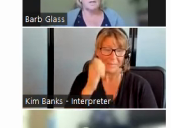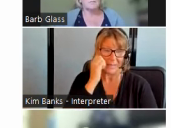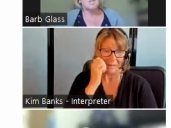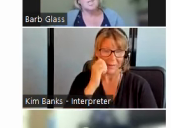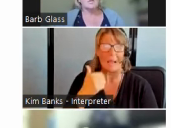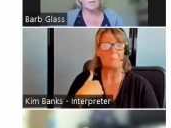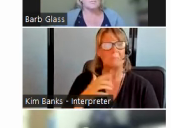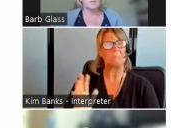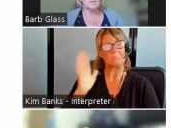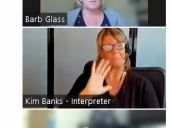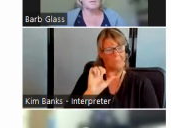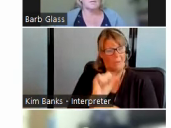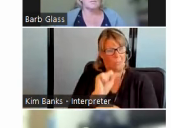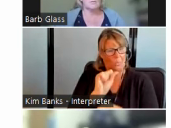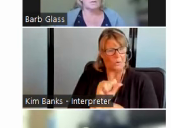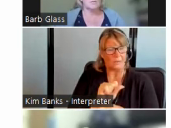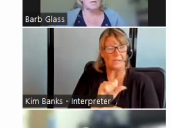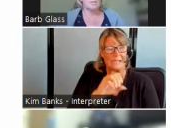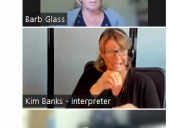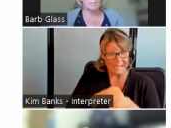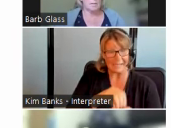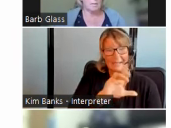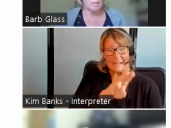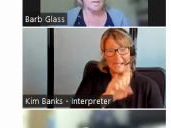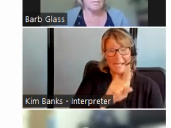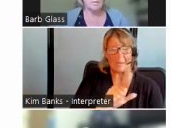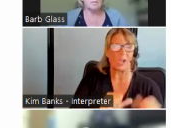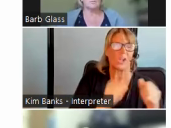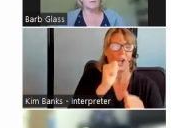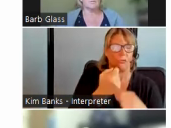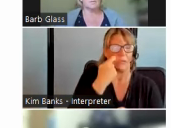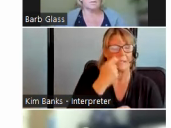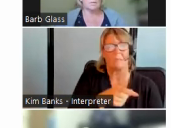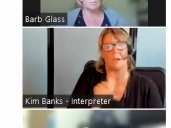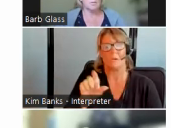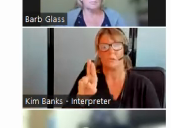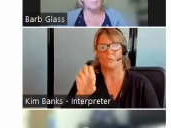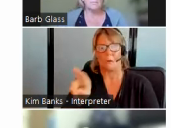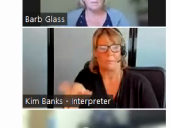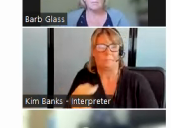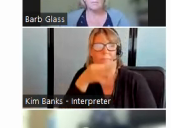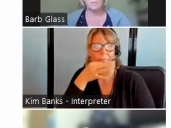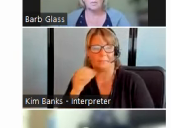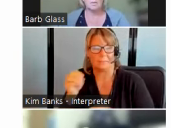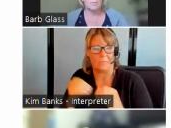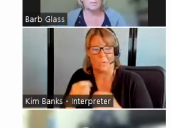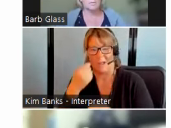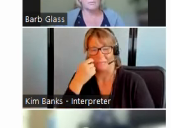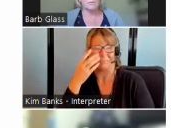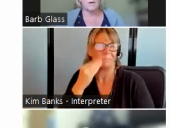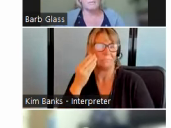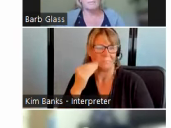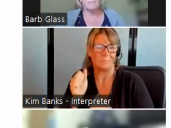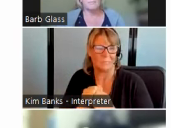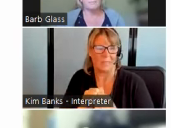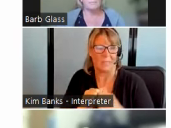in CaMS, just not quite as recently, so I know Robin will be really able to zone in on some good pieces of information in numbers 3, 4,